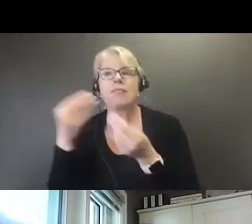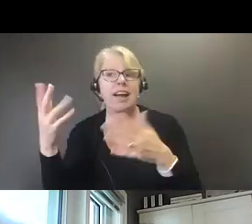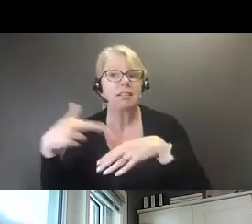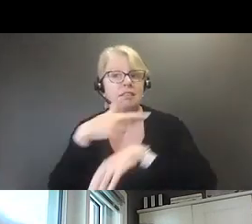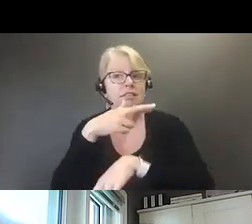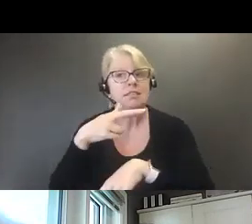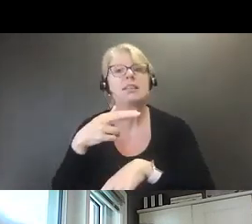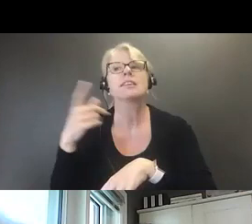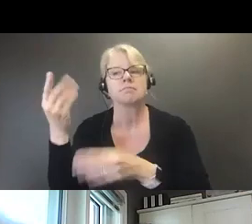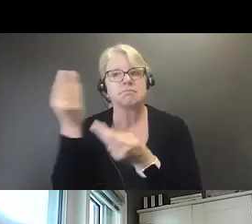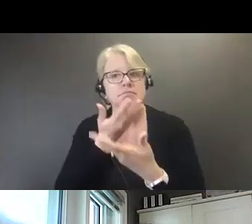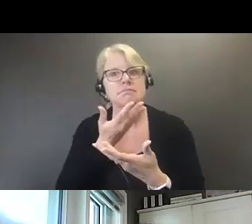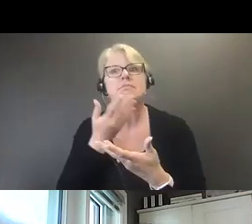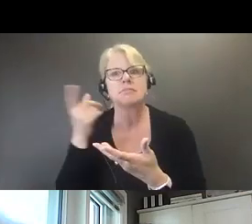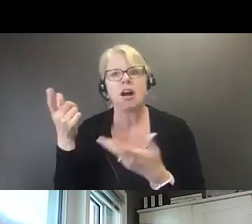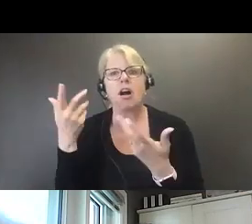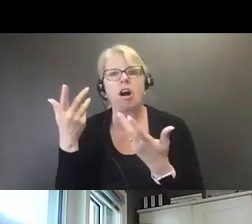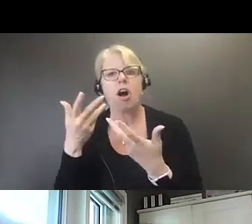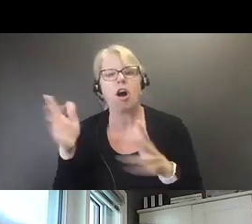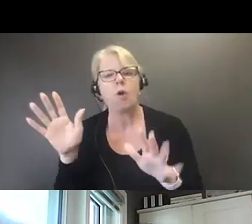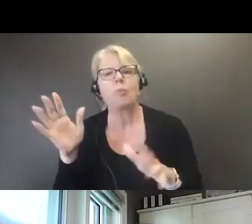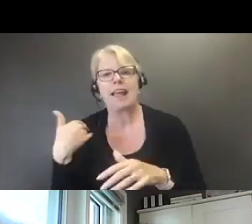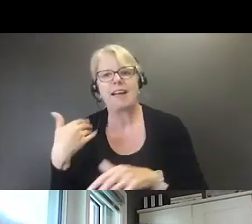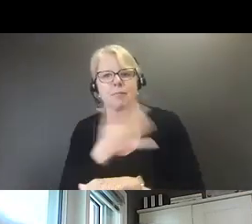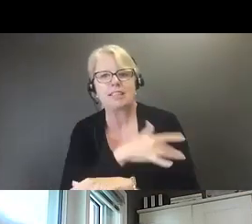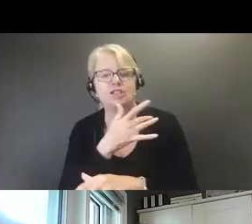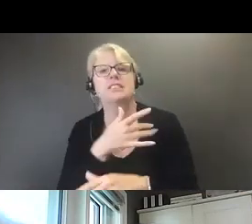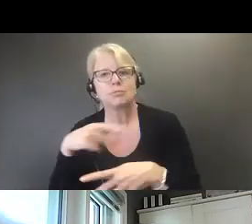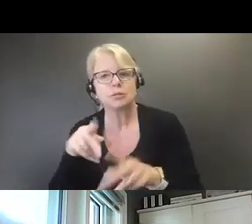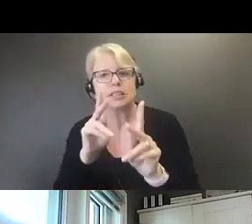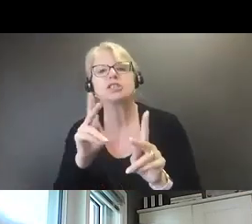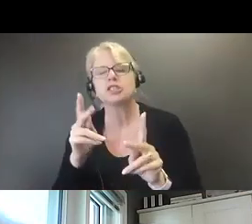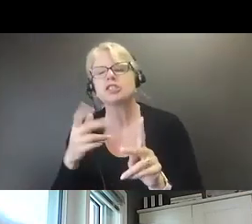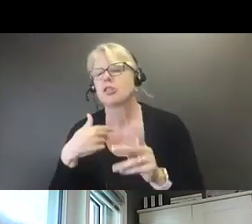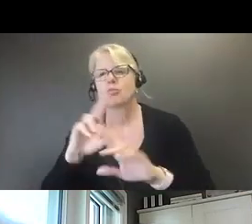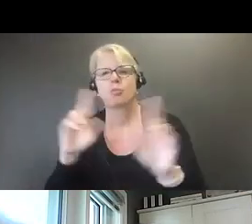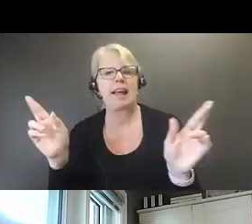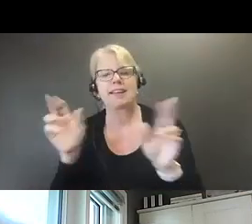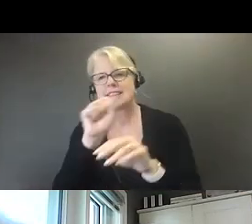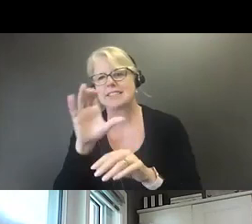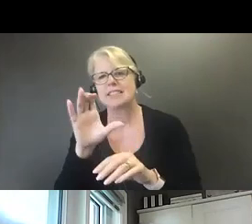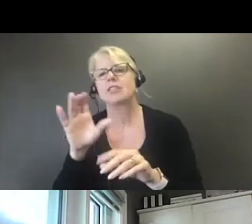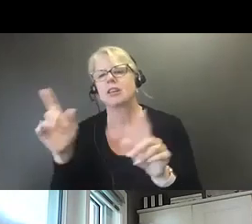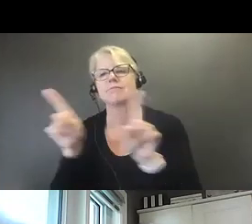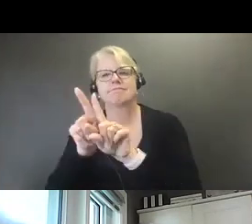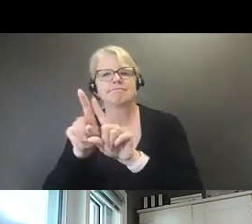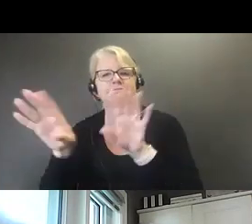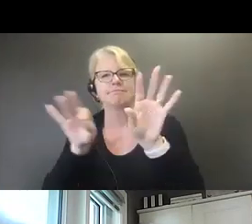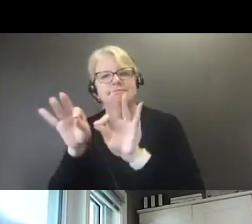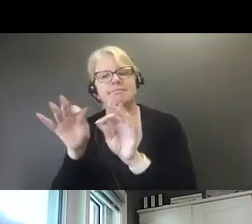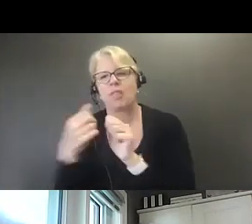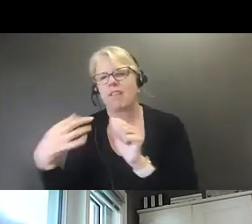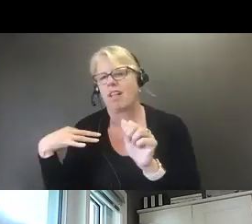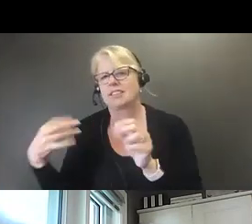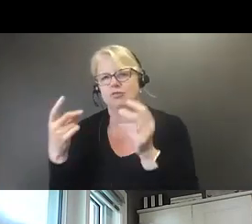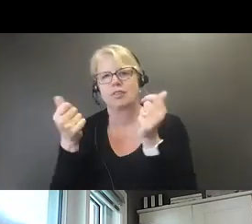told us that they already have the patient's consent, we'll simply have the senior match directly with their assigned